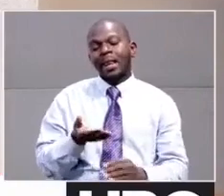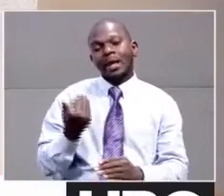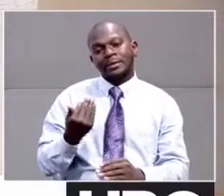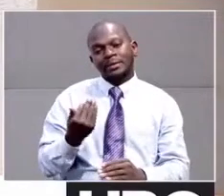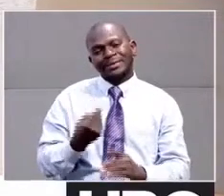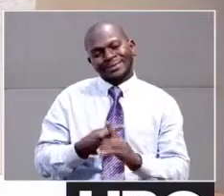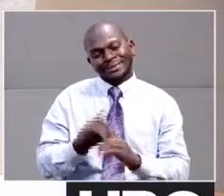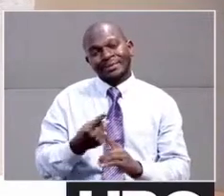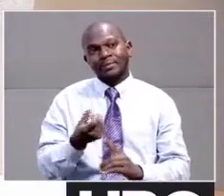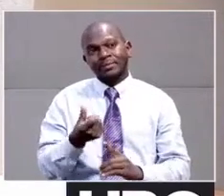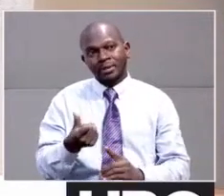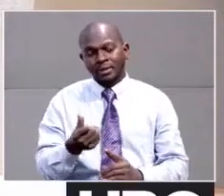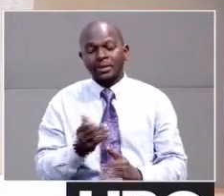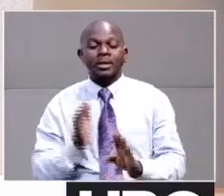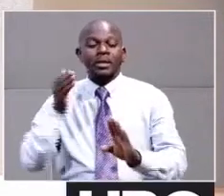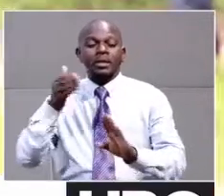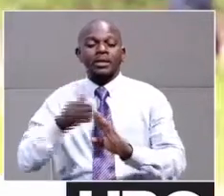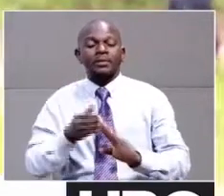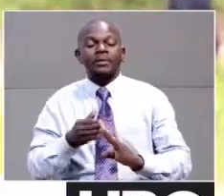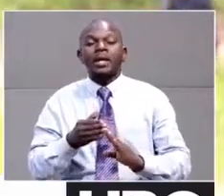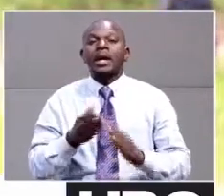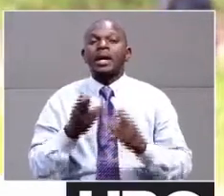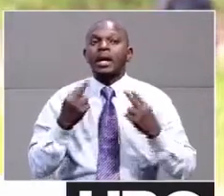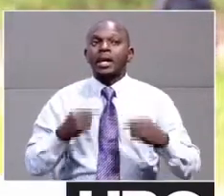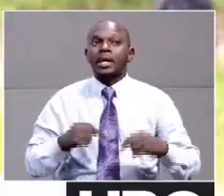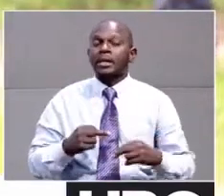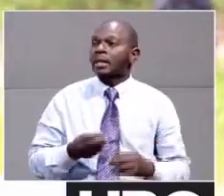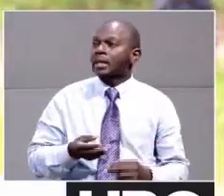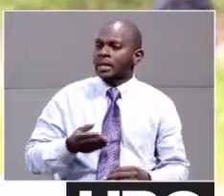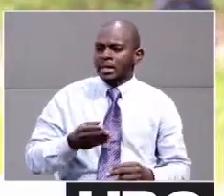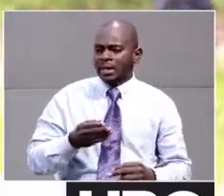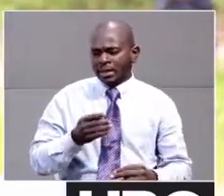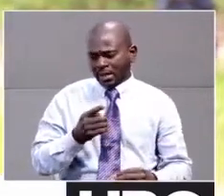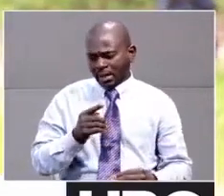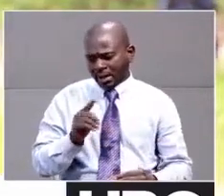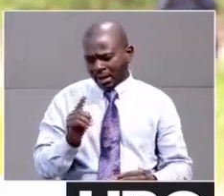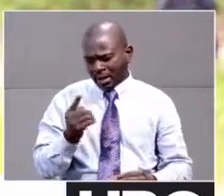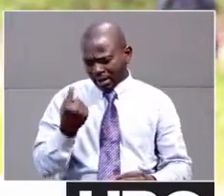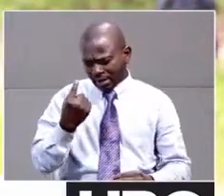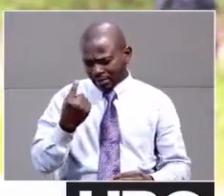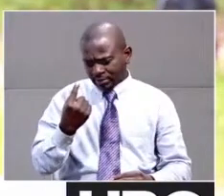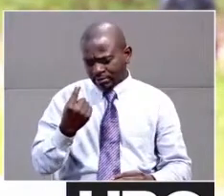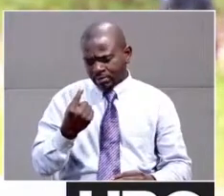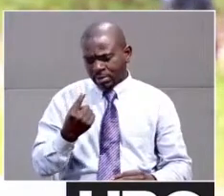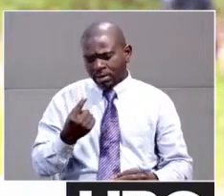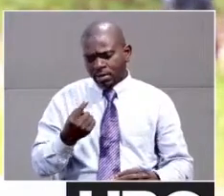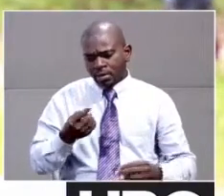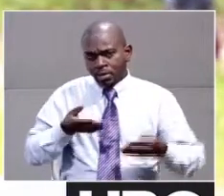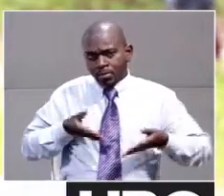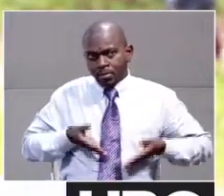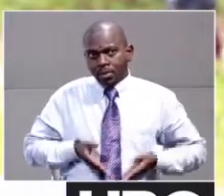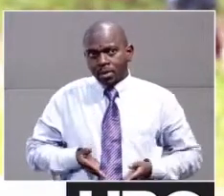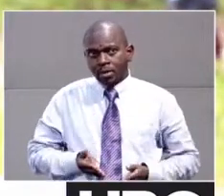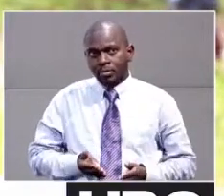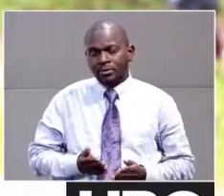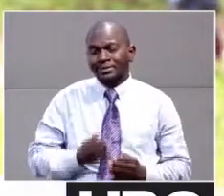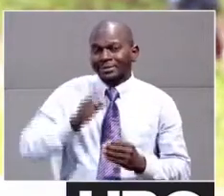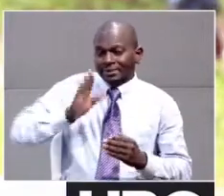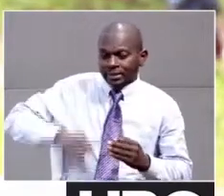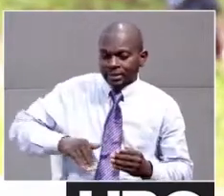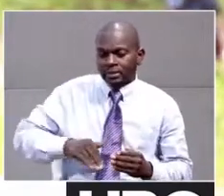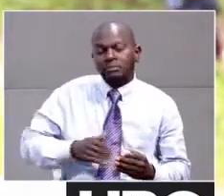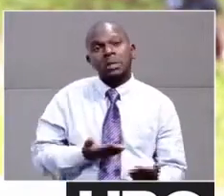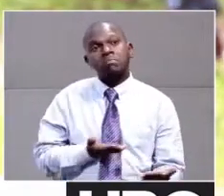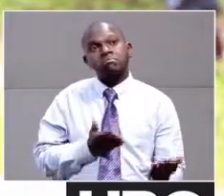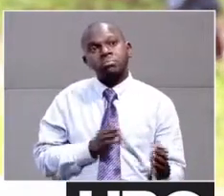6 months due to lack of referral health services. The last mother we lost, we referred to Mbale, but there was a bit of a delay.